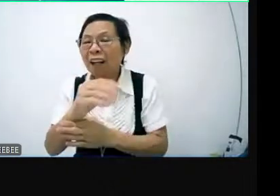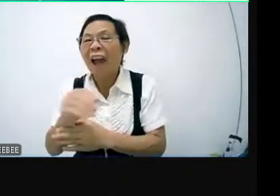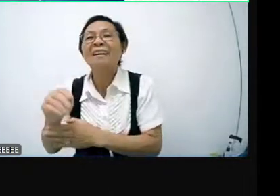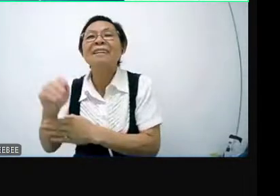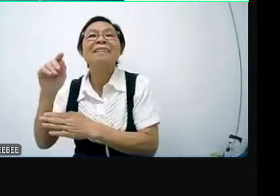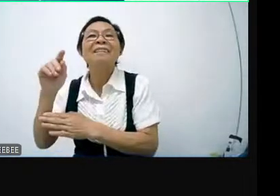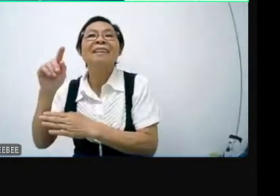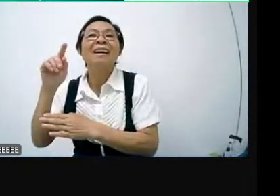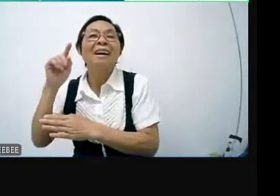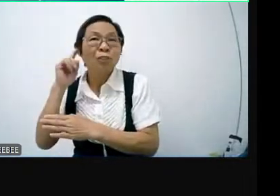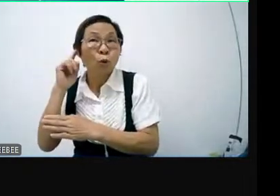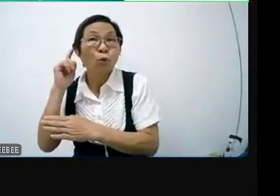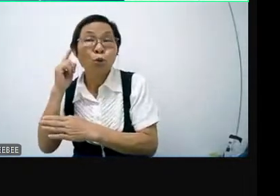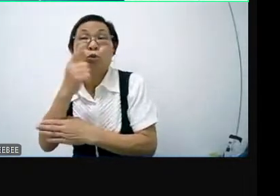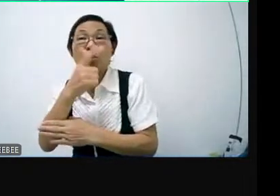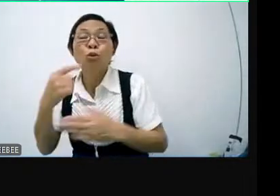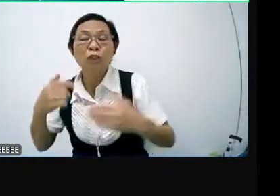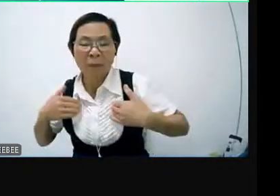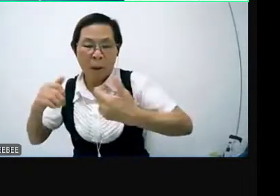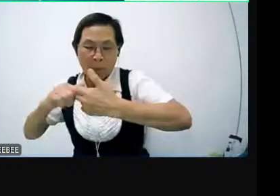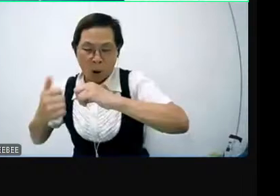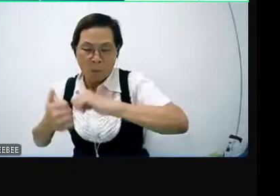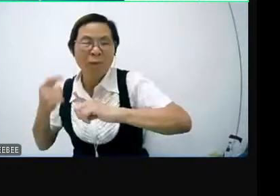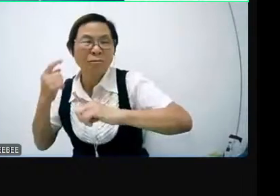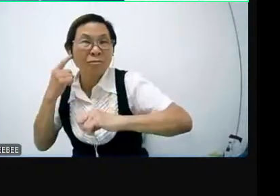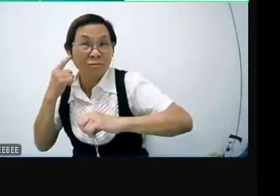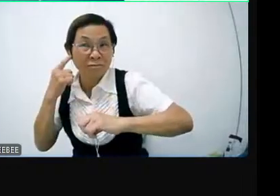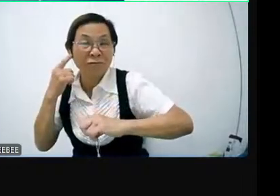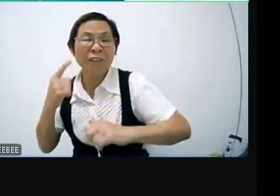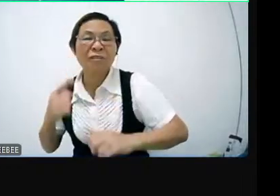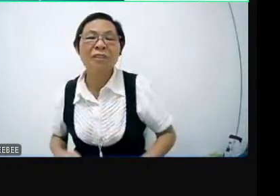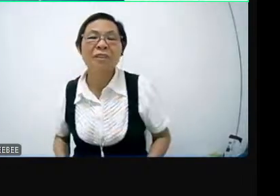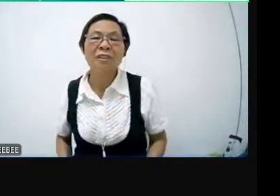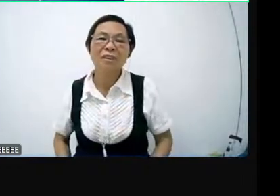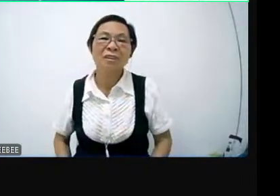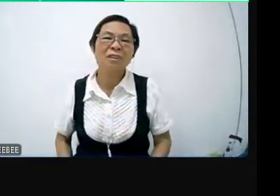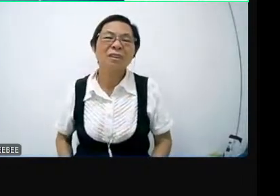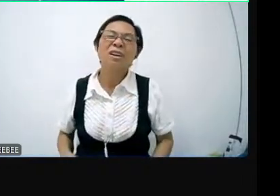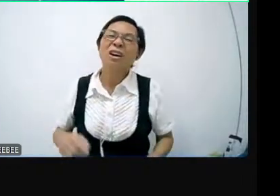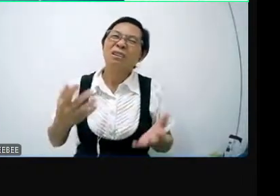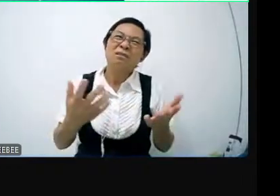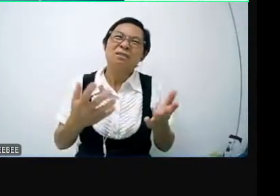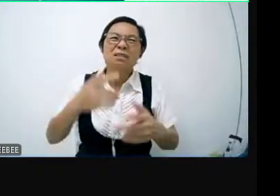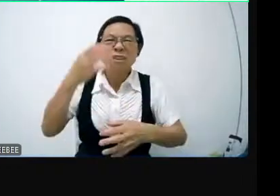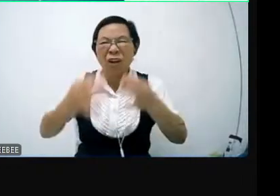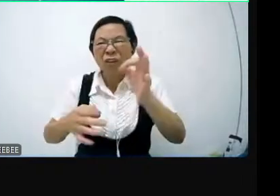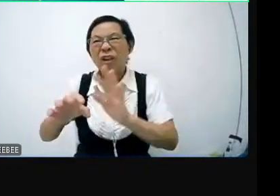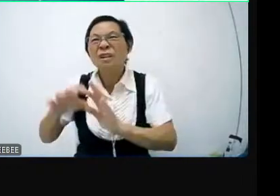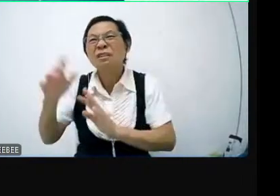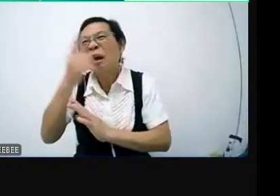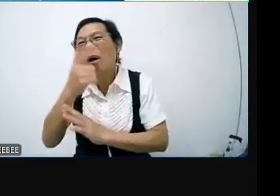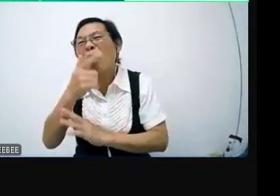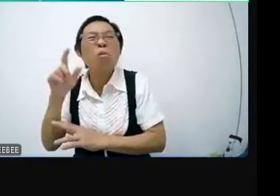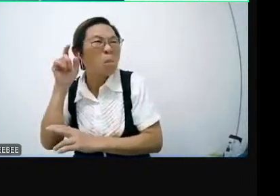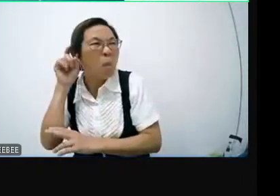with milder form of hearing loss, whether they refuse to wear hearing aids or not suitable to wear hearing